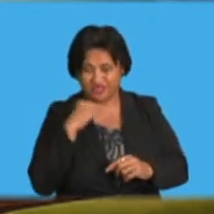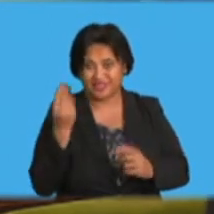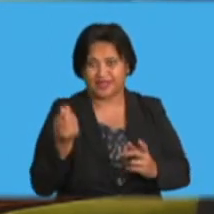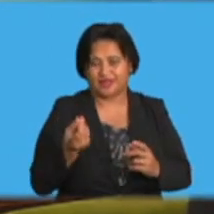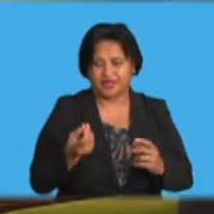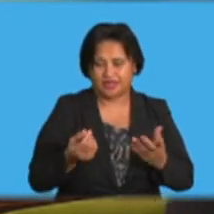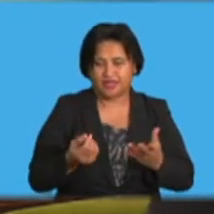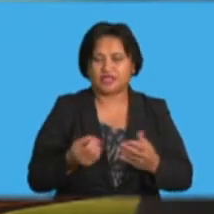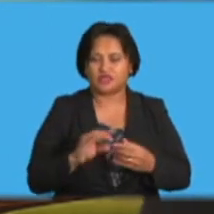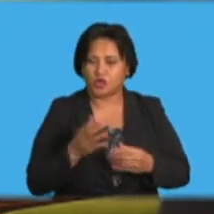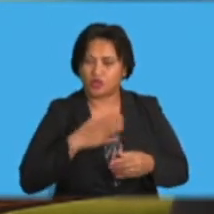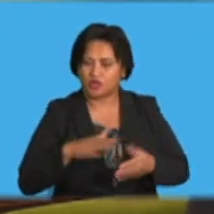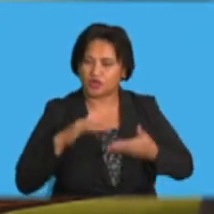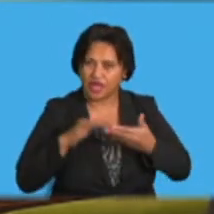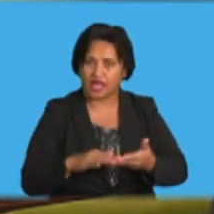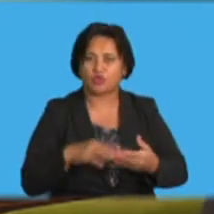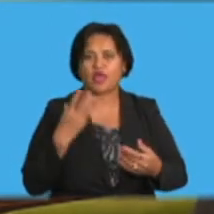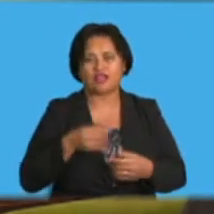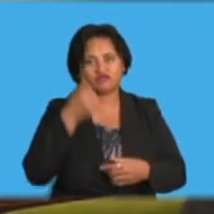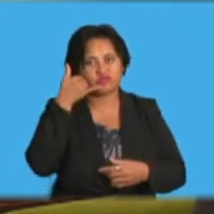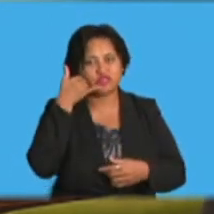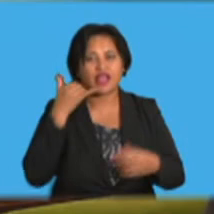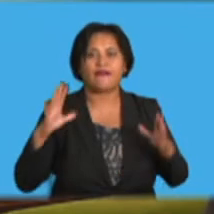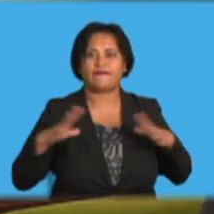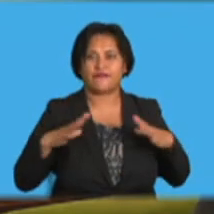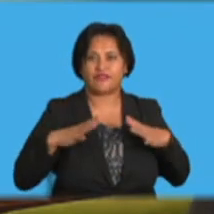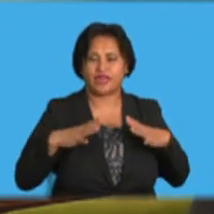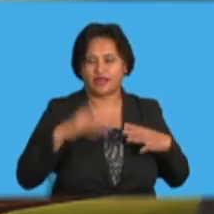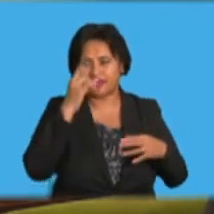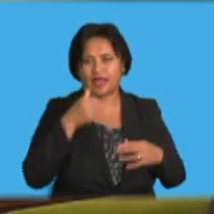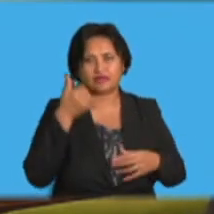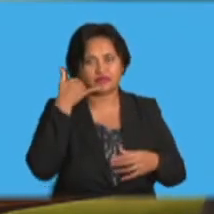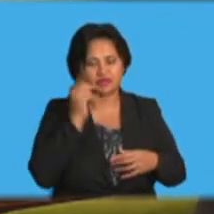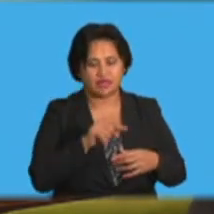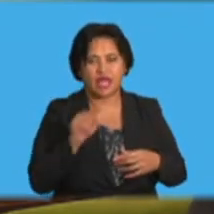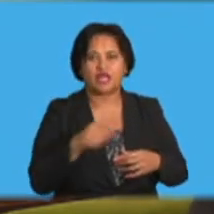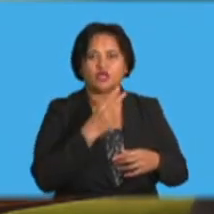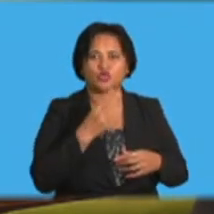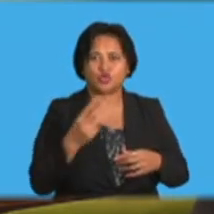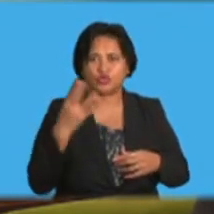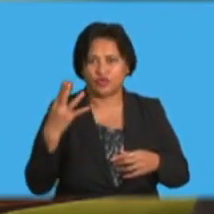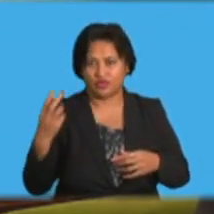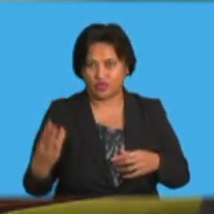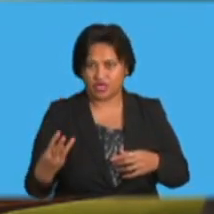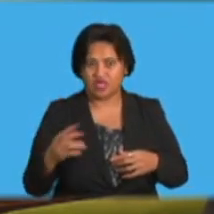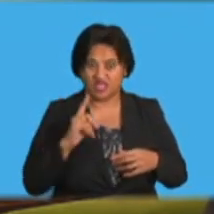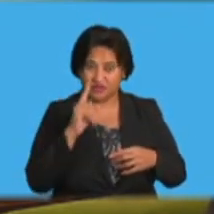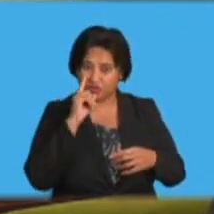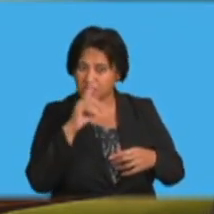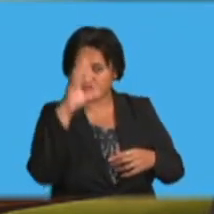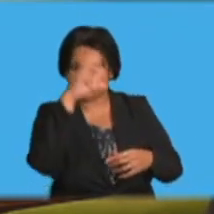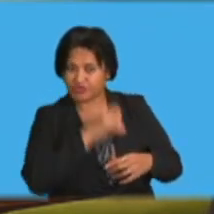also have a toll-free line where Fijians can dial 2273 and anonymously also report suspected abuse of this